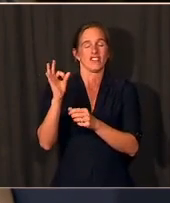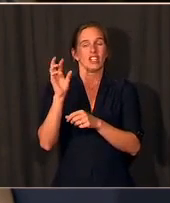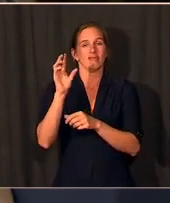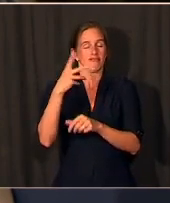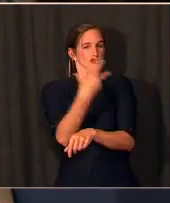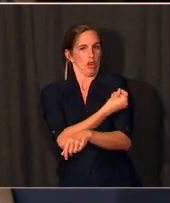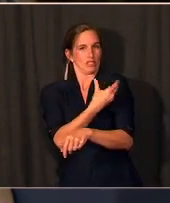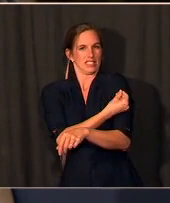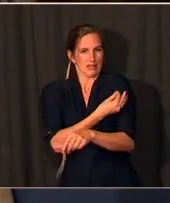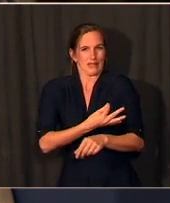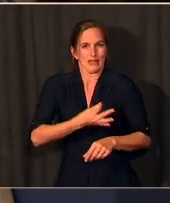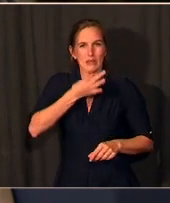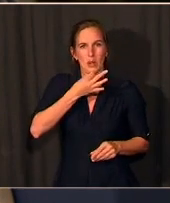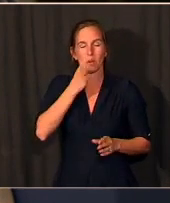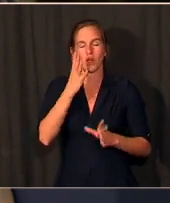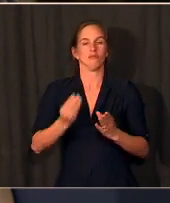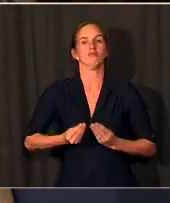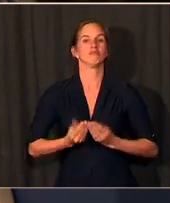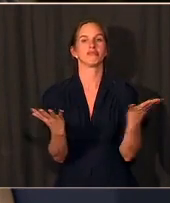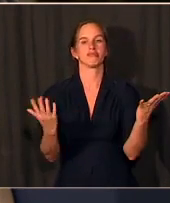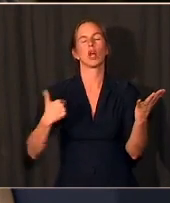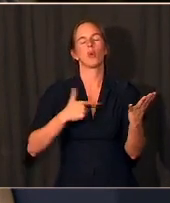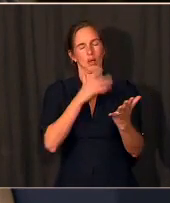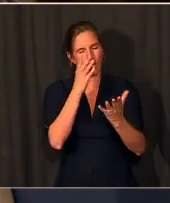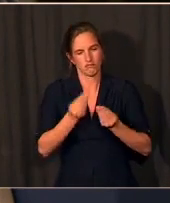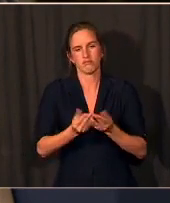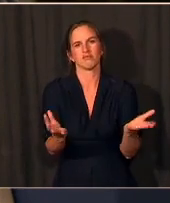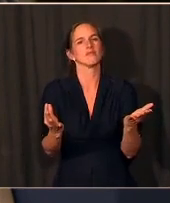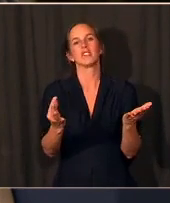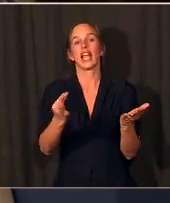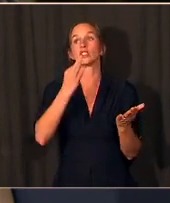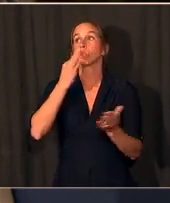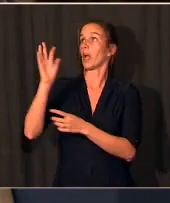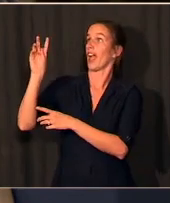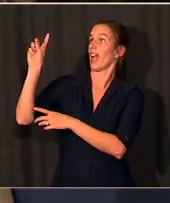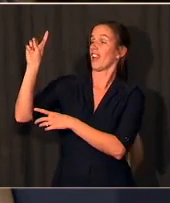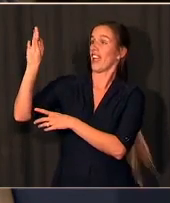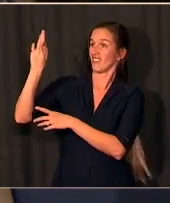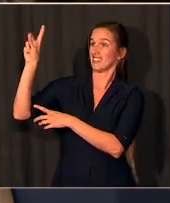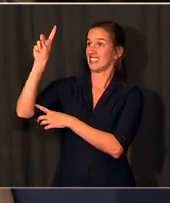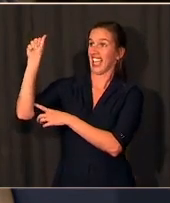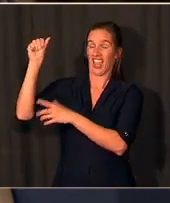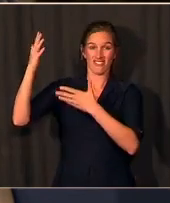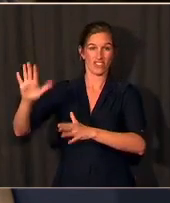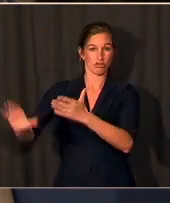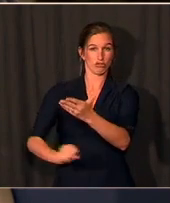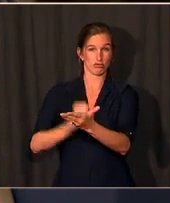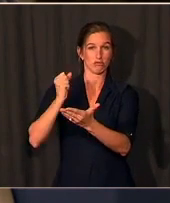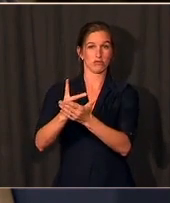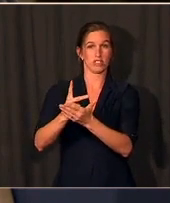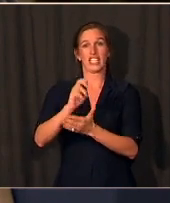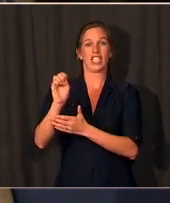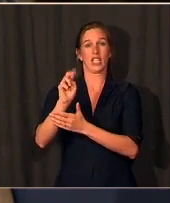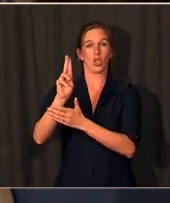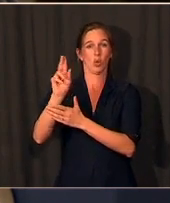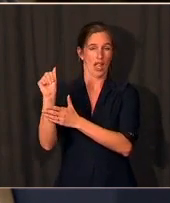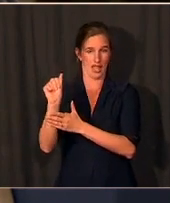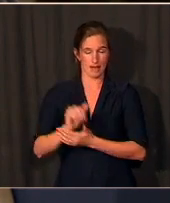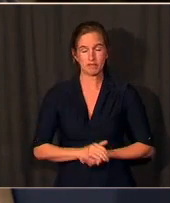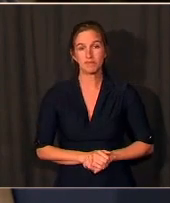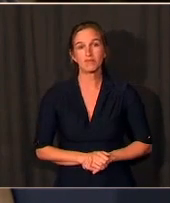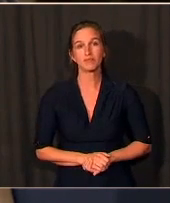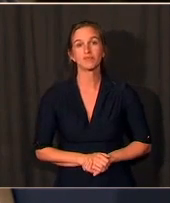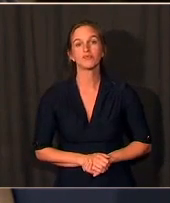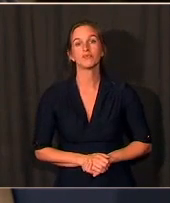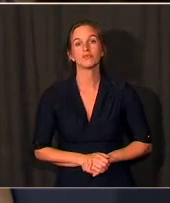EUA, and we will distribute them as soon as the FDA applies the EUA. We will